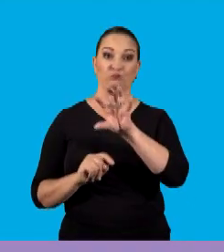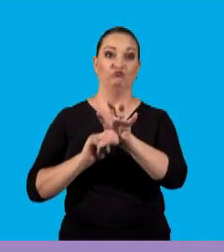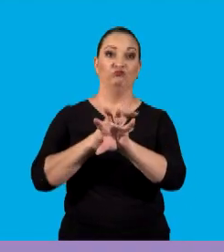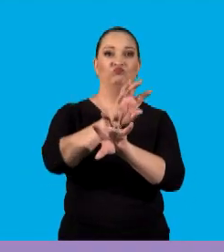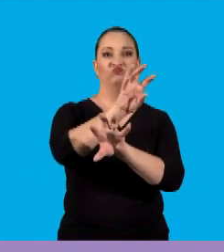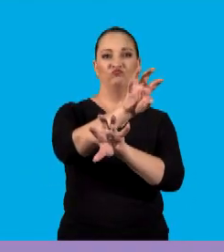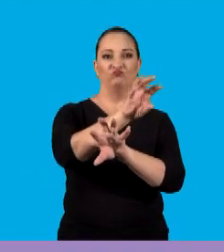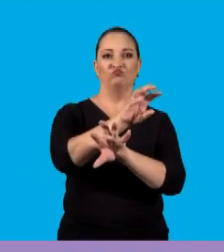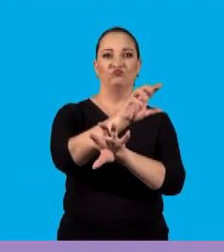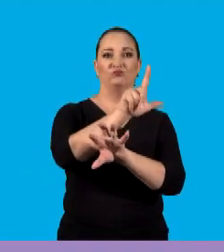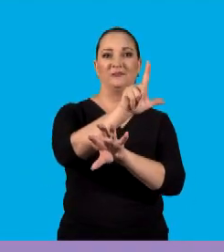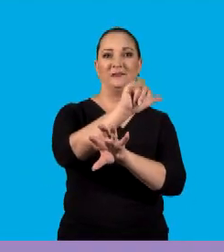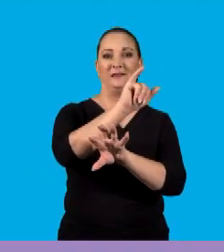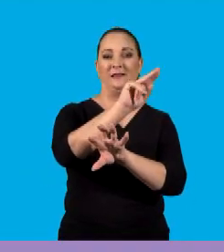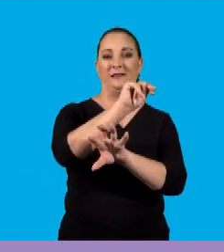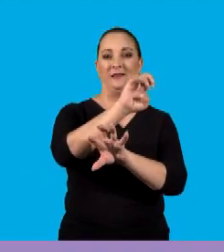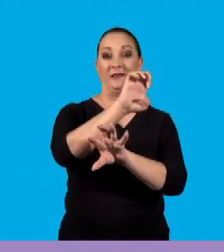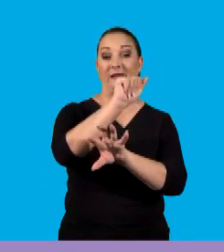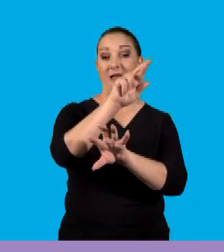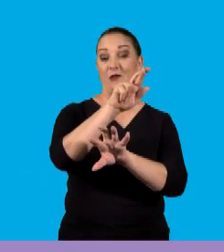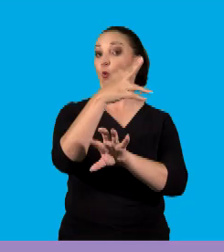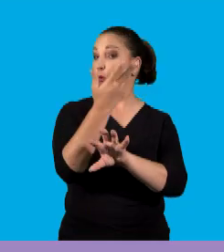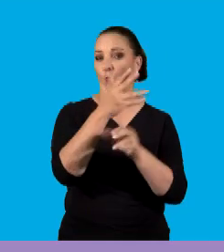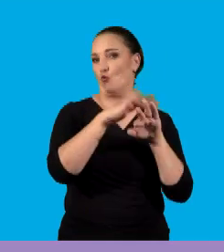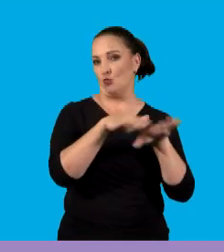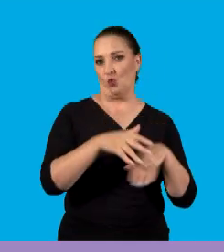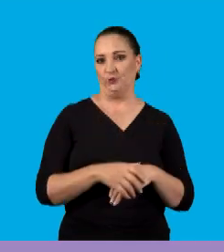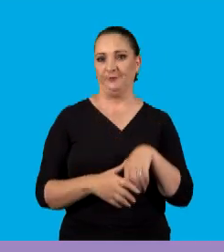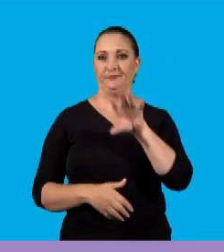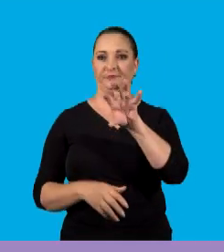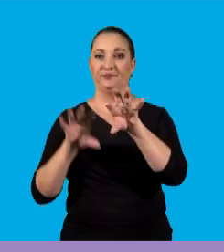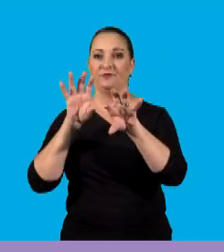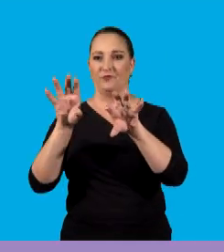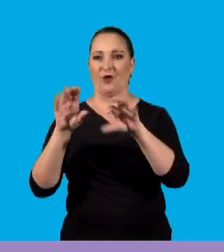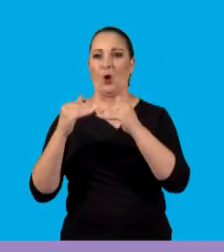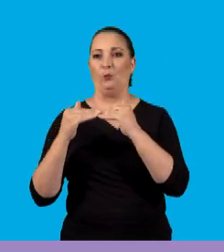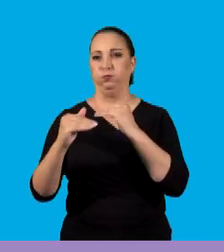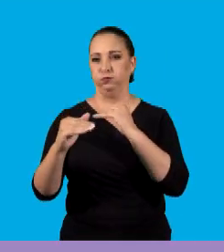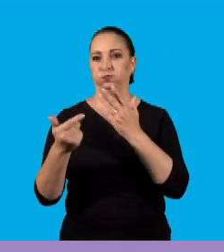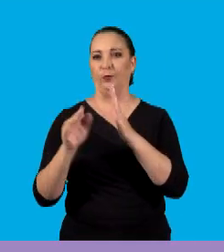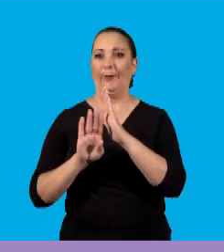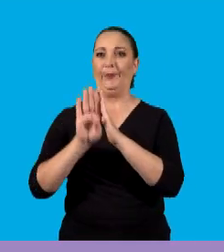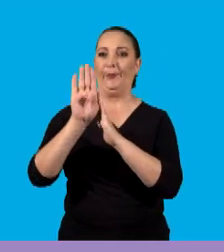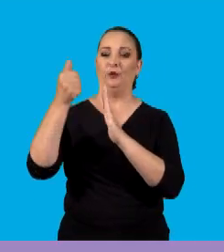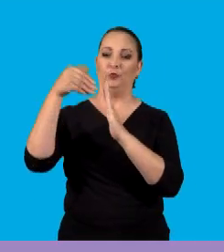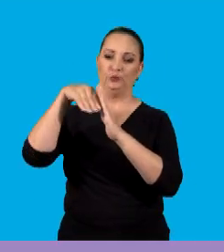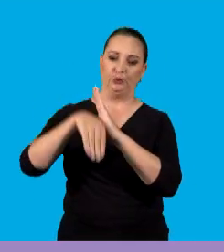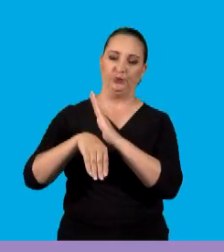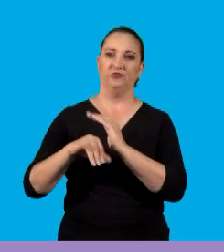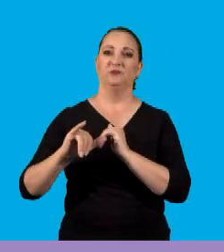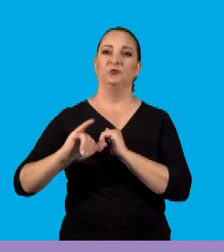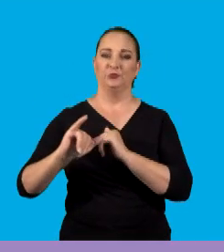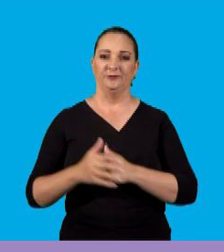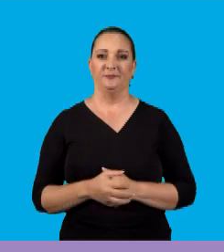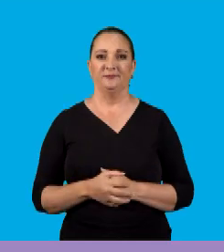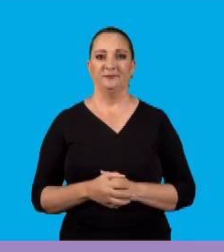of, well, the first one is going to be the linear or nonlinear. Then we are going to look at the constant, the increasing,